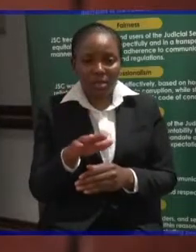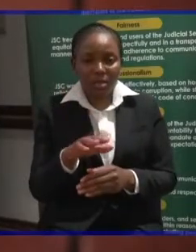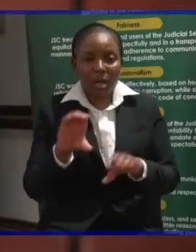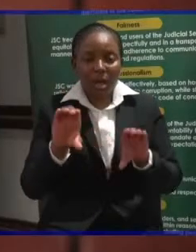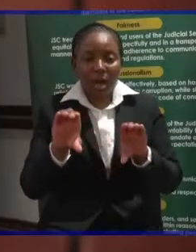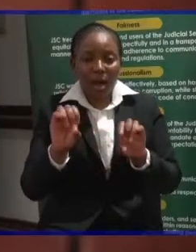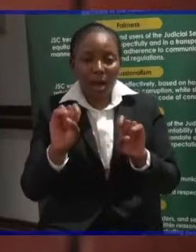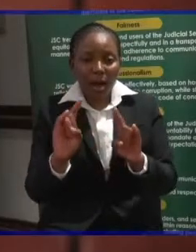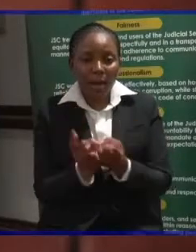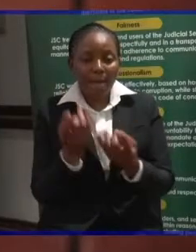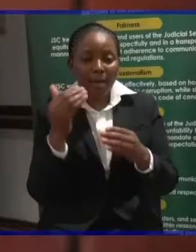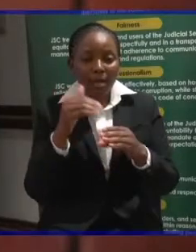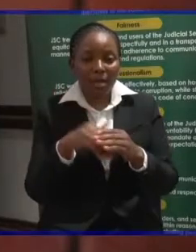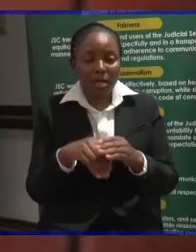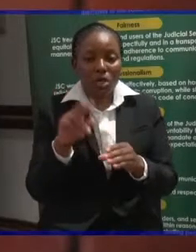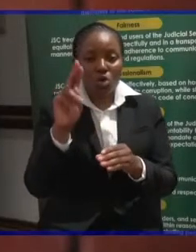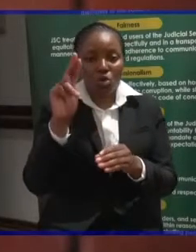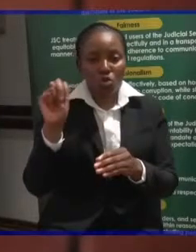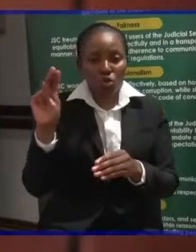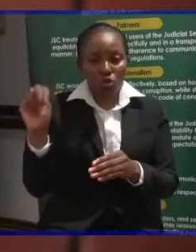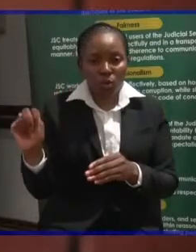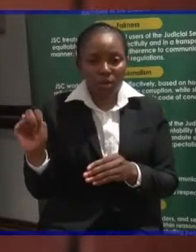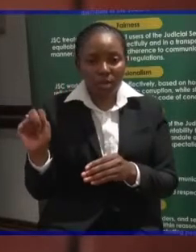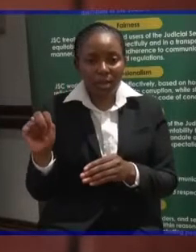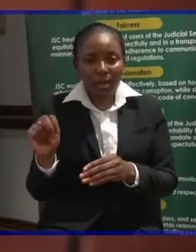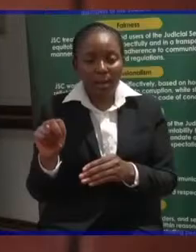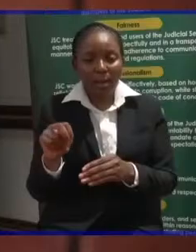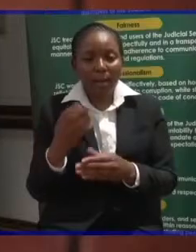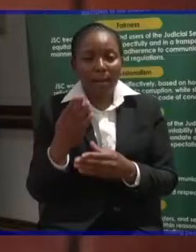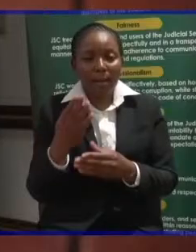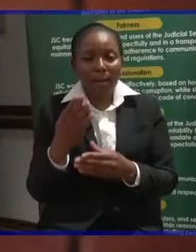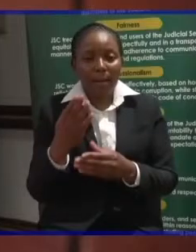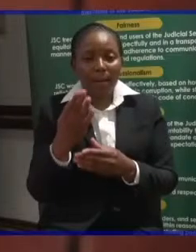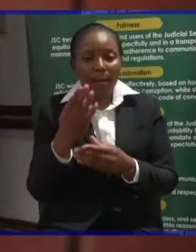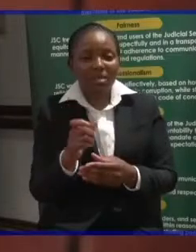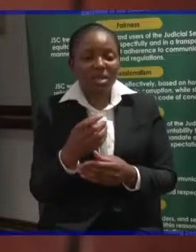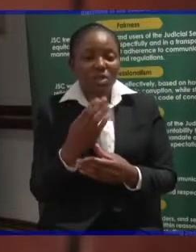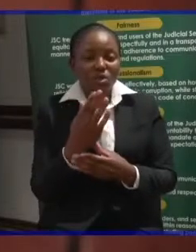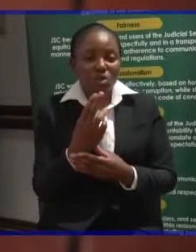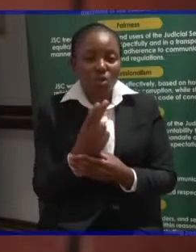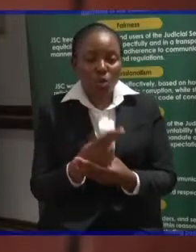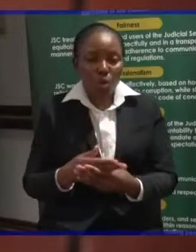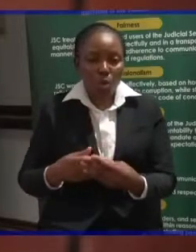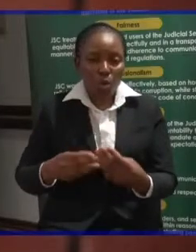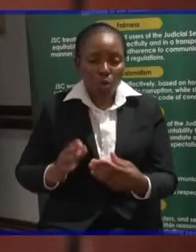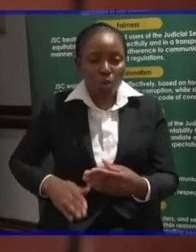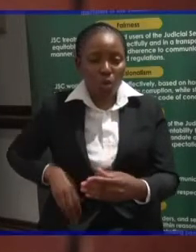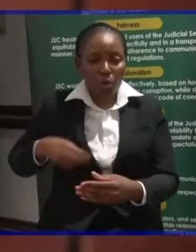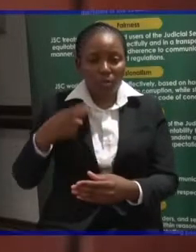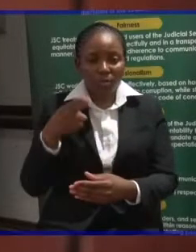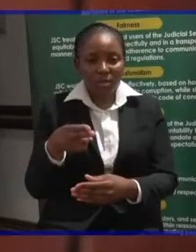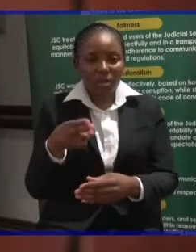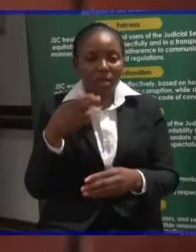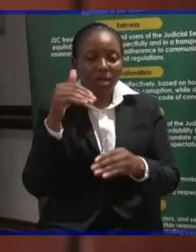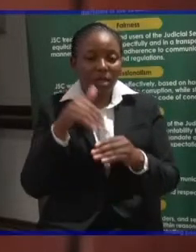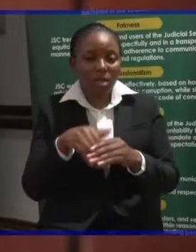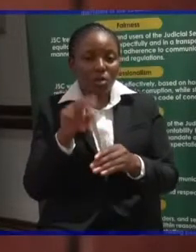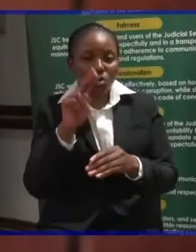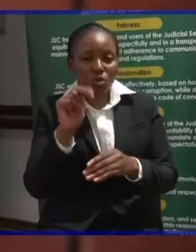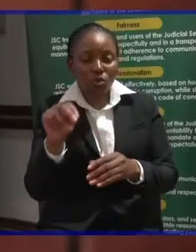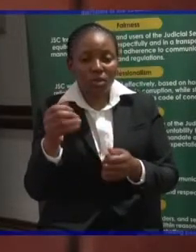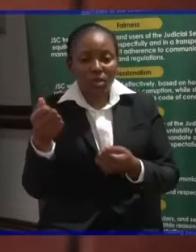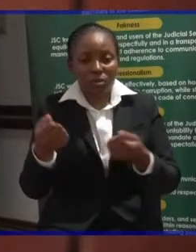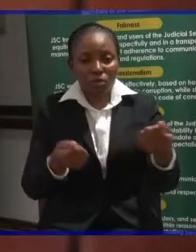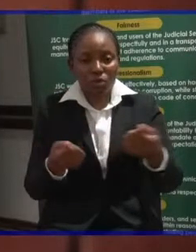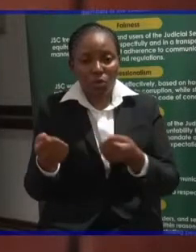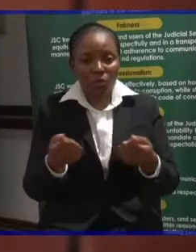Norton. A person had robbed someone in Norton and drove the car.